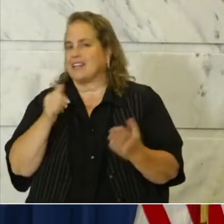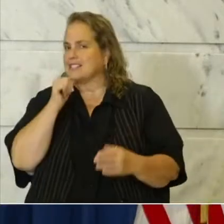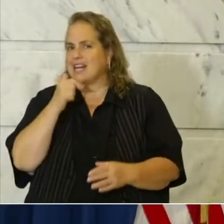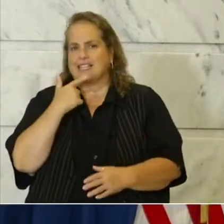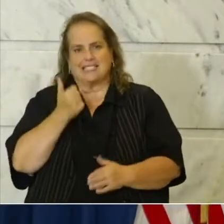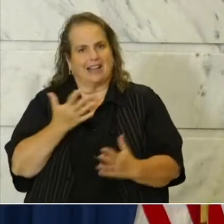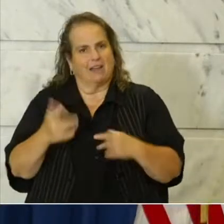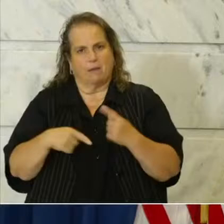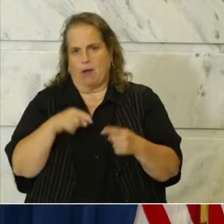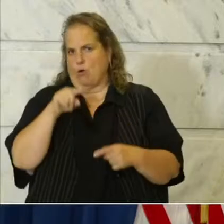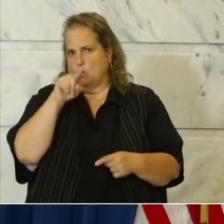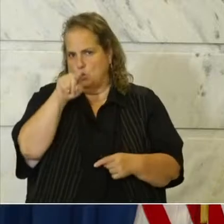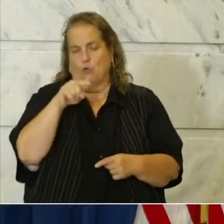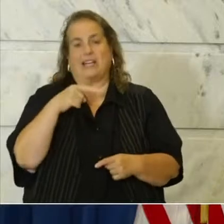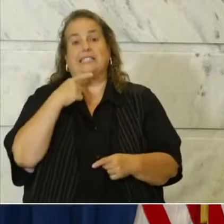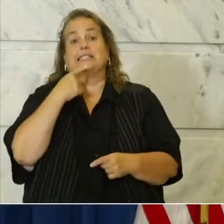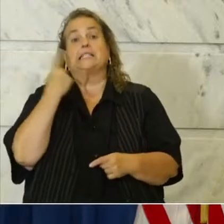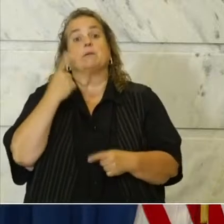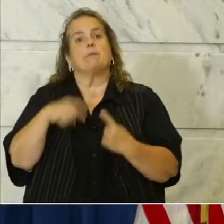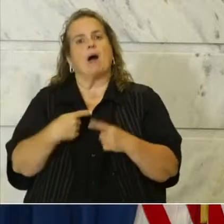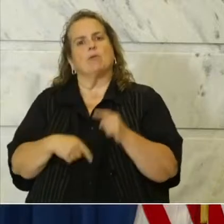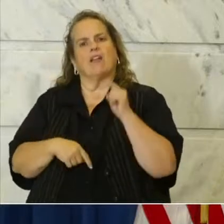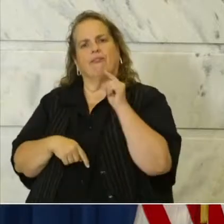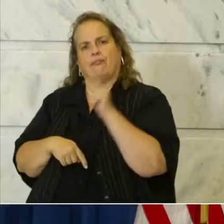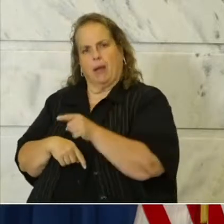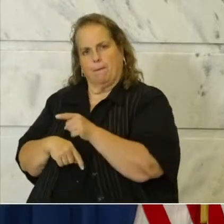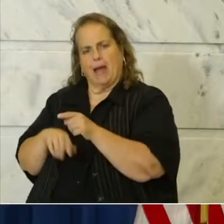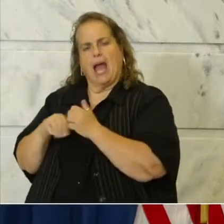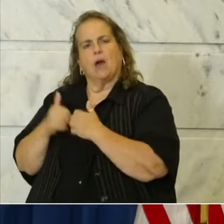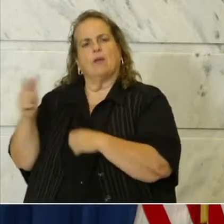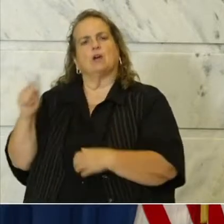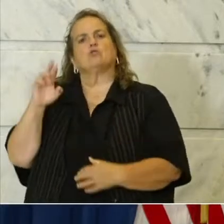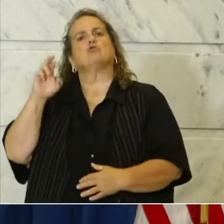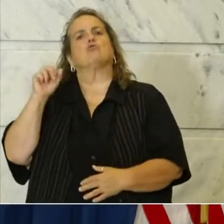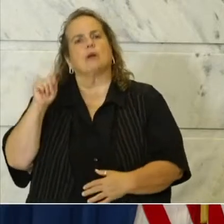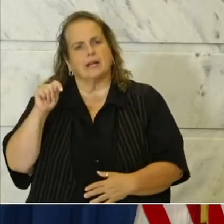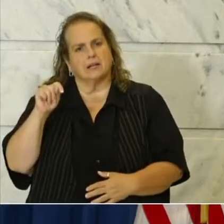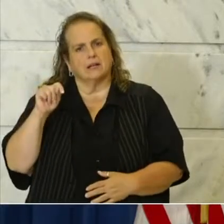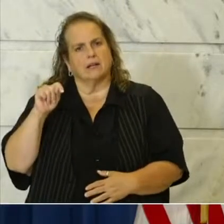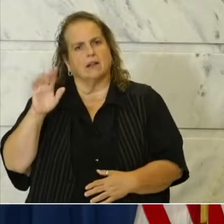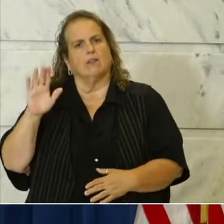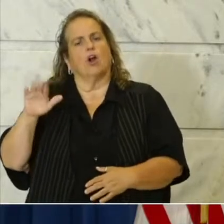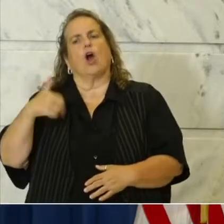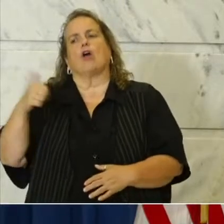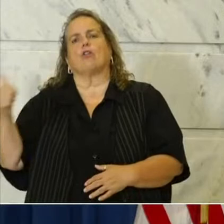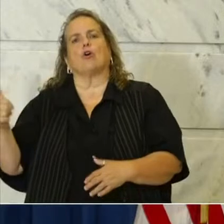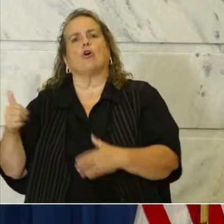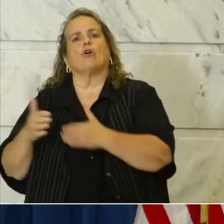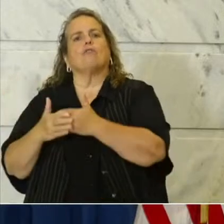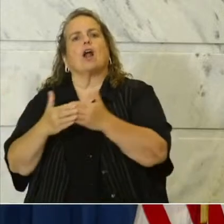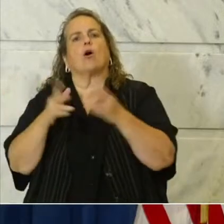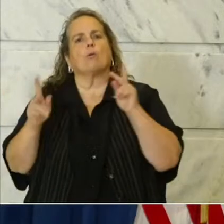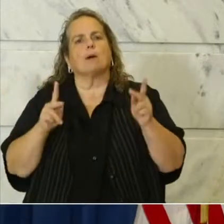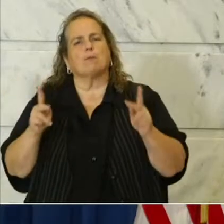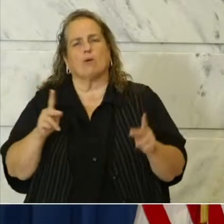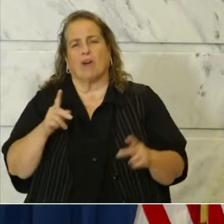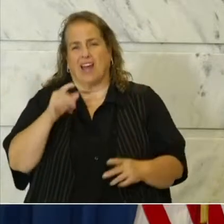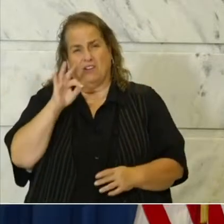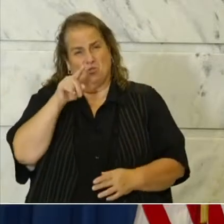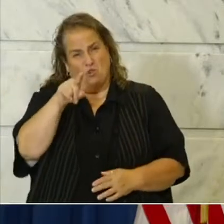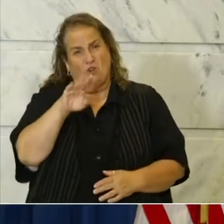you. It says something about them and how they treat their fellow individual. And to those that are frustrated by it, don't take it out on other